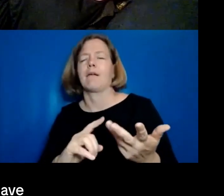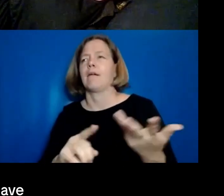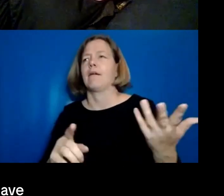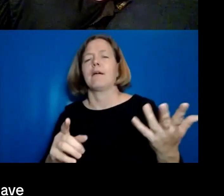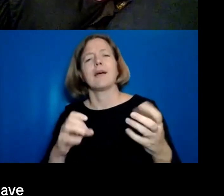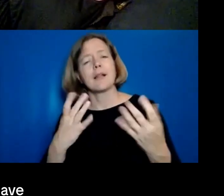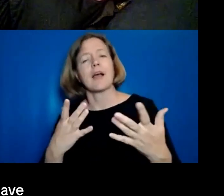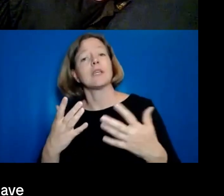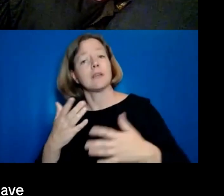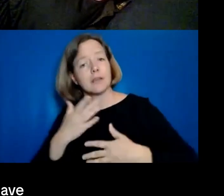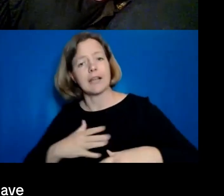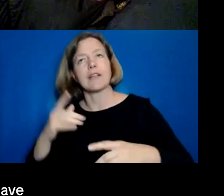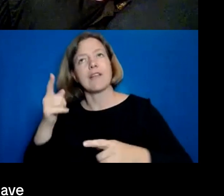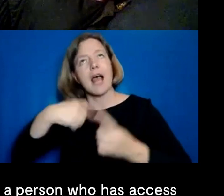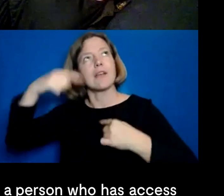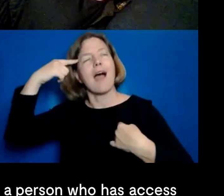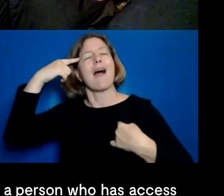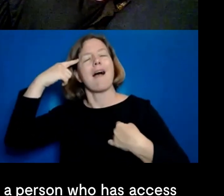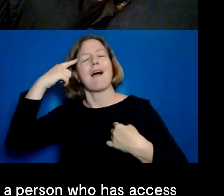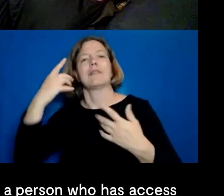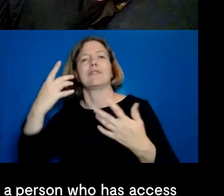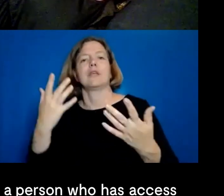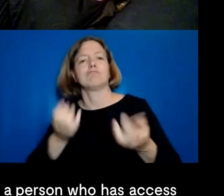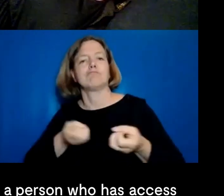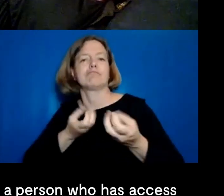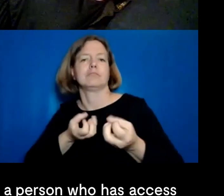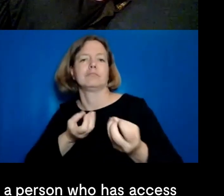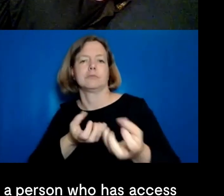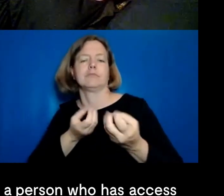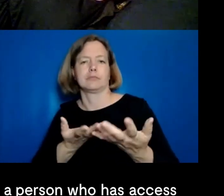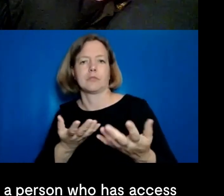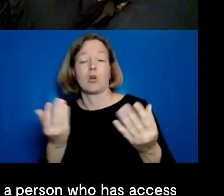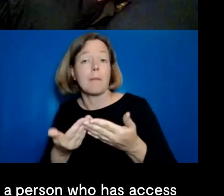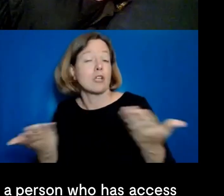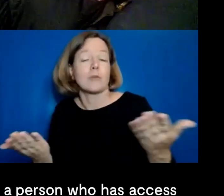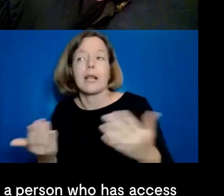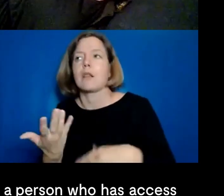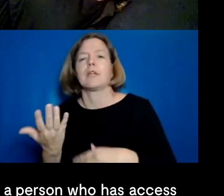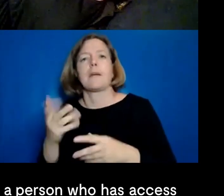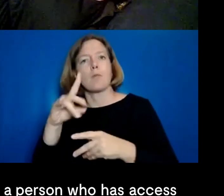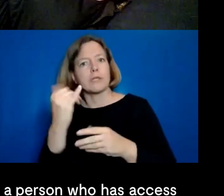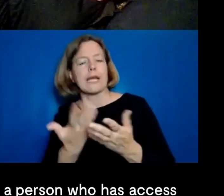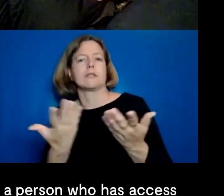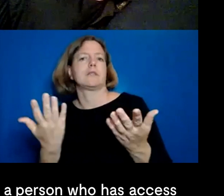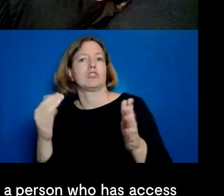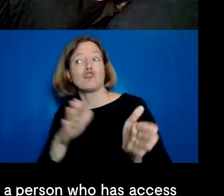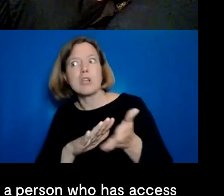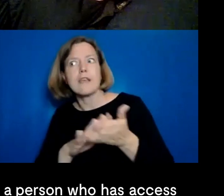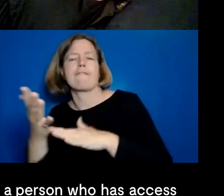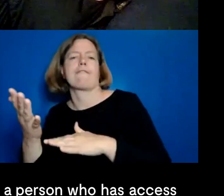on if a project fails. Or also that I experience a lot, a person who has